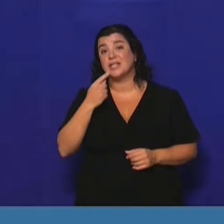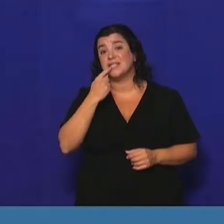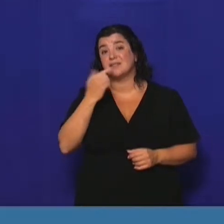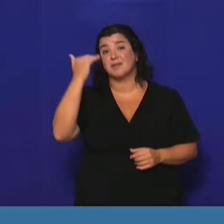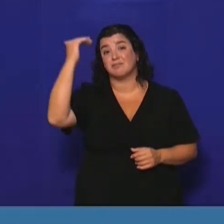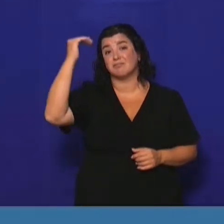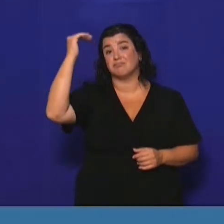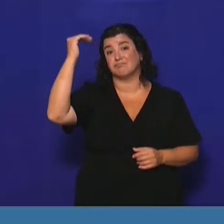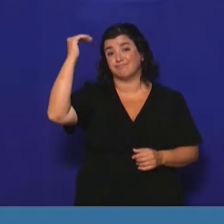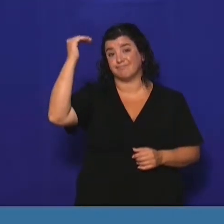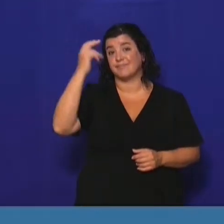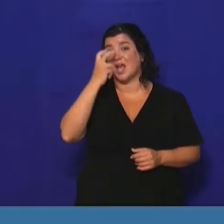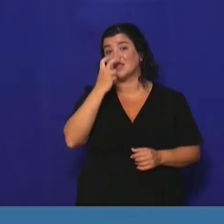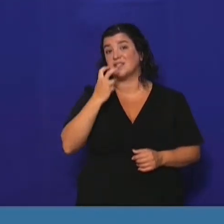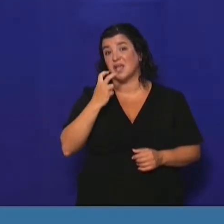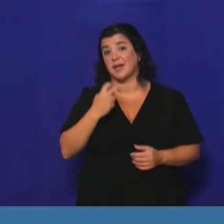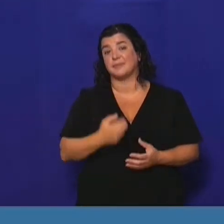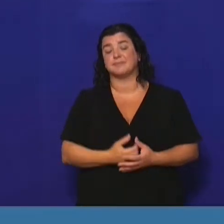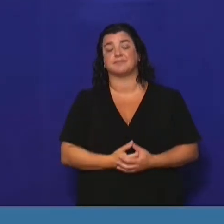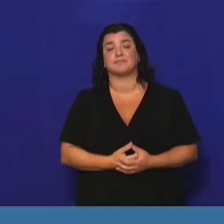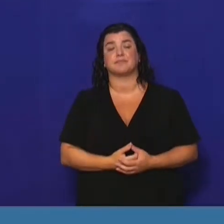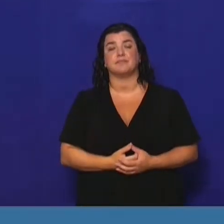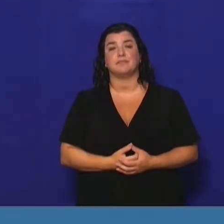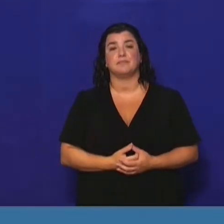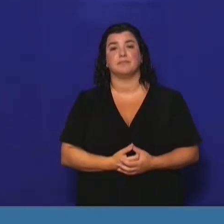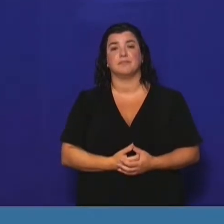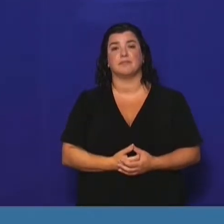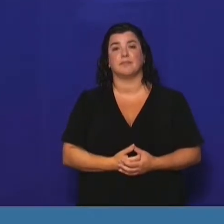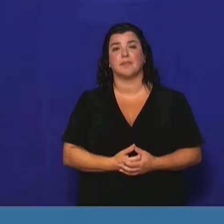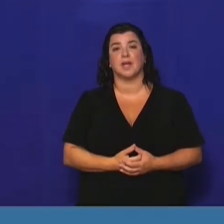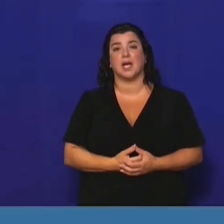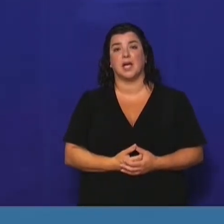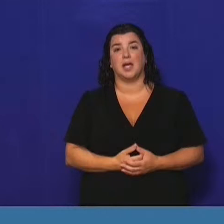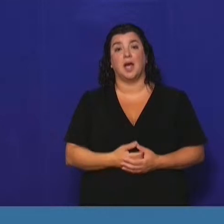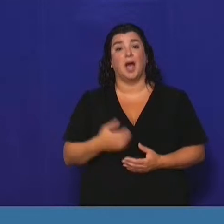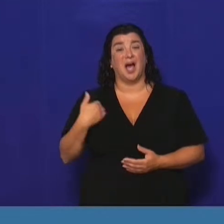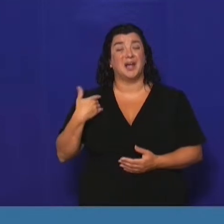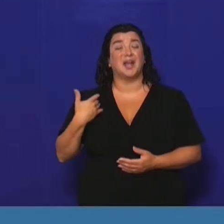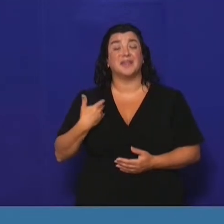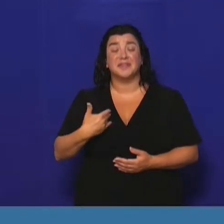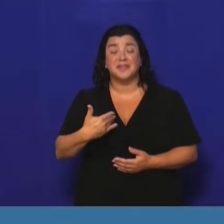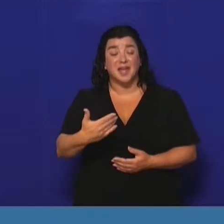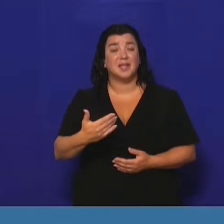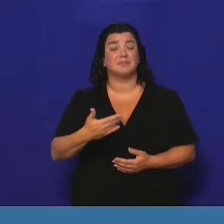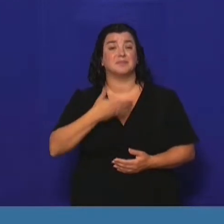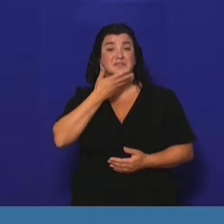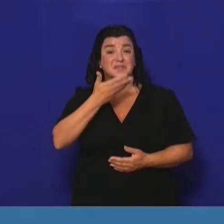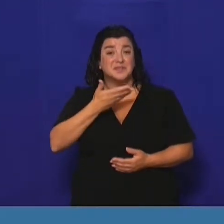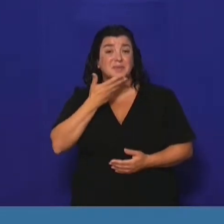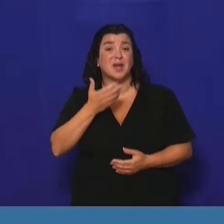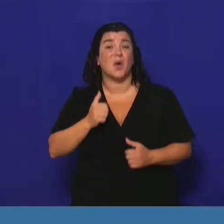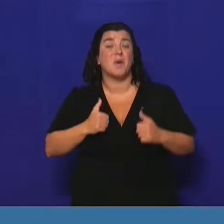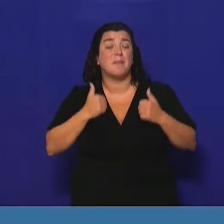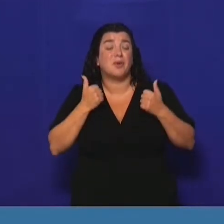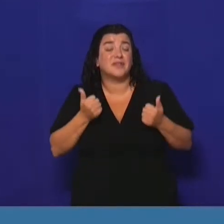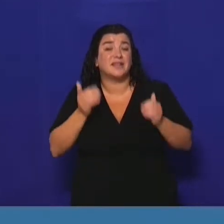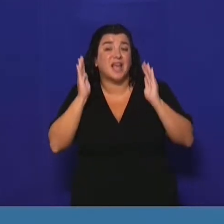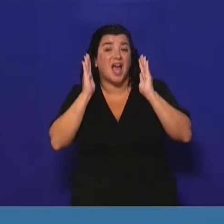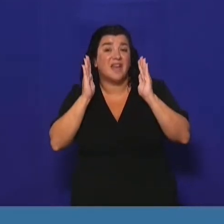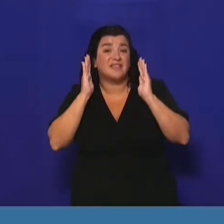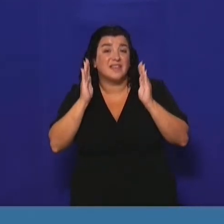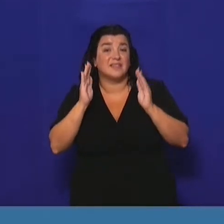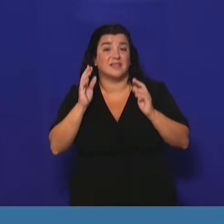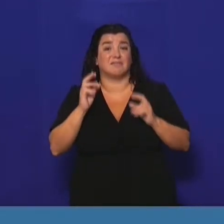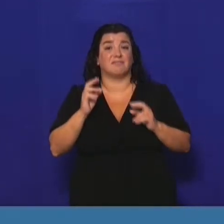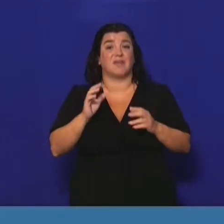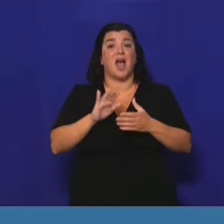kienu persuni li kienu anzjani. U bħal-medna dejjem dak huwa għalina importanti li nikkontrollaw